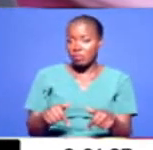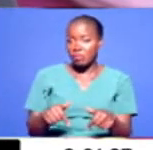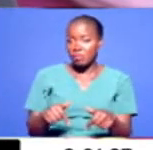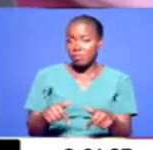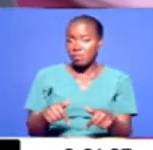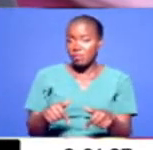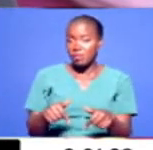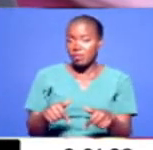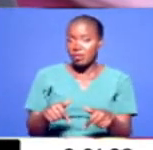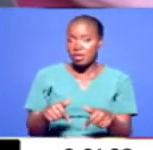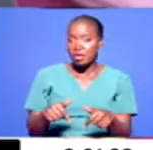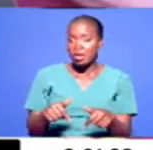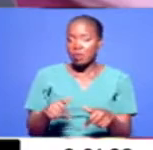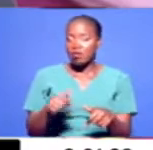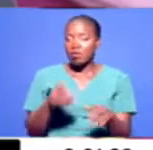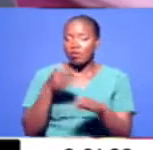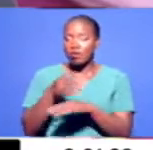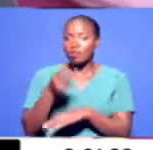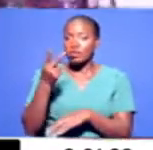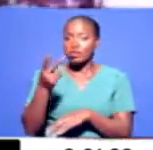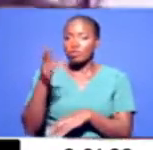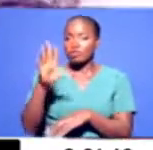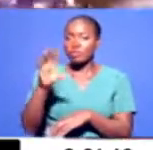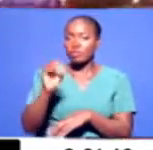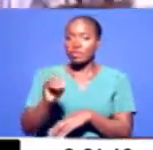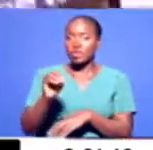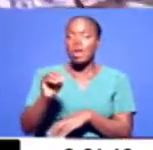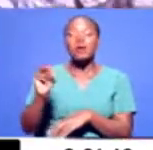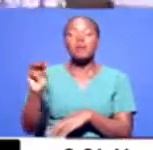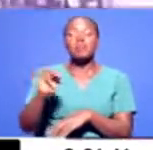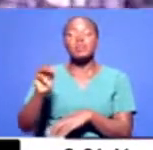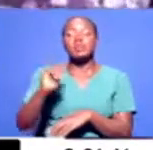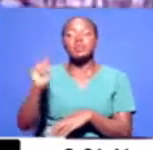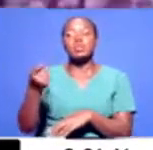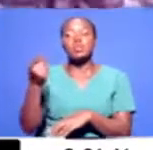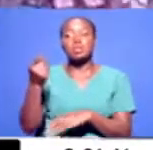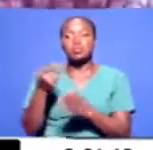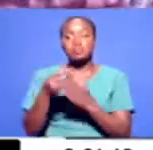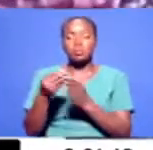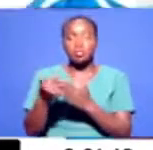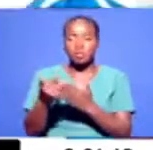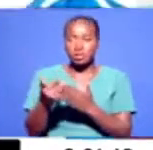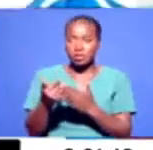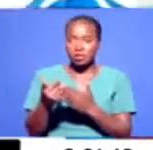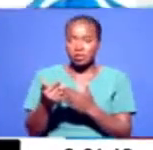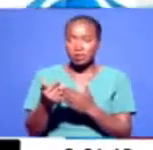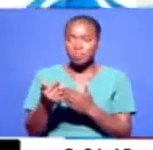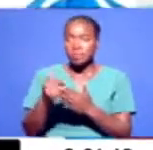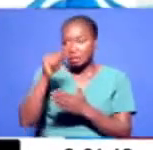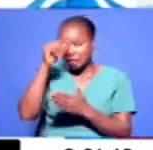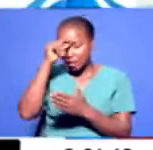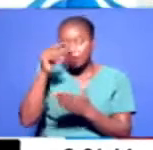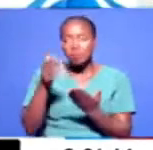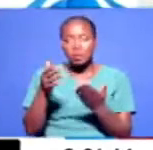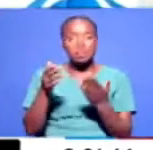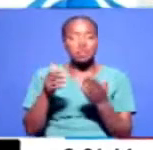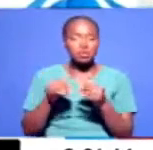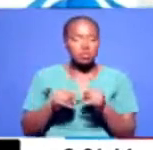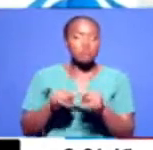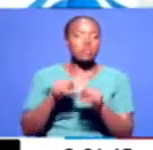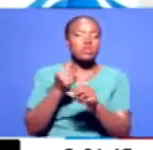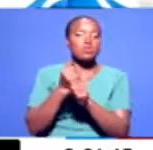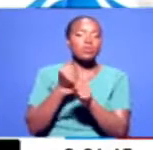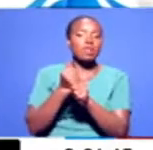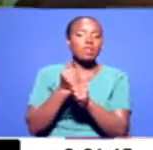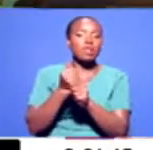over 250 million Kenya shillings. President Kenyatta assured Kenyans that the government has taken sustainable measures to cushion